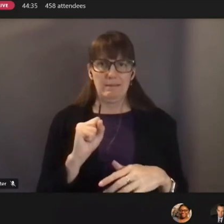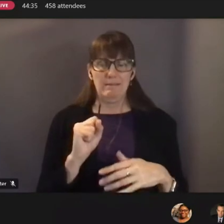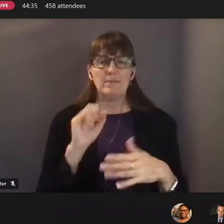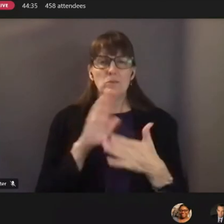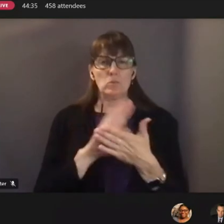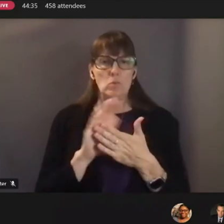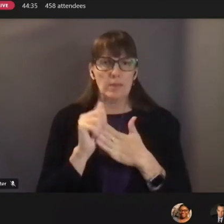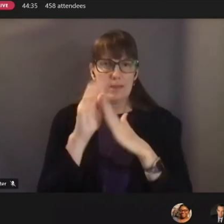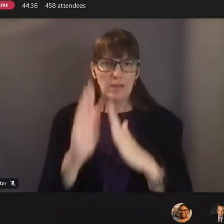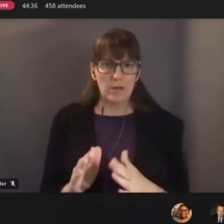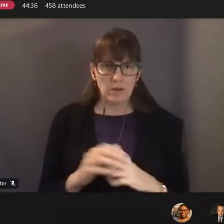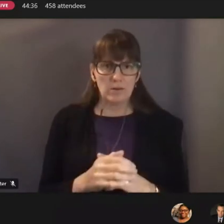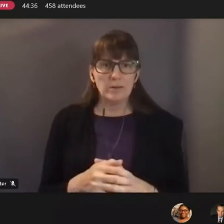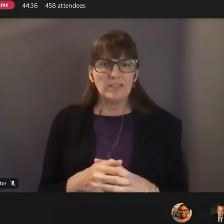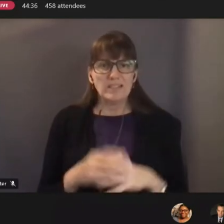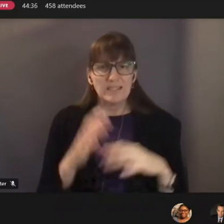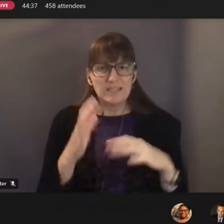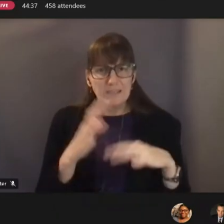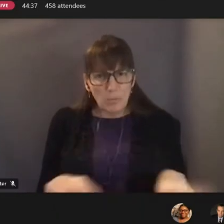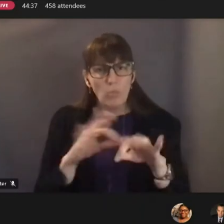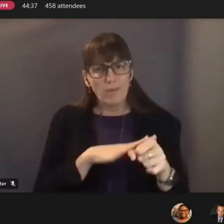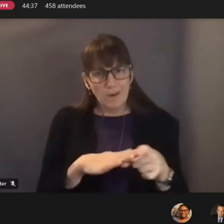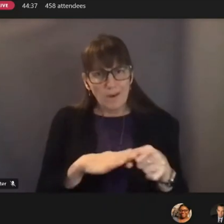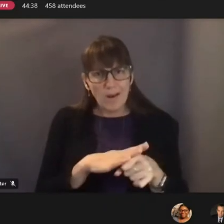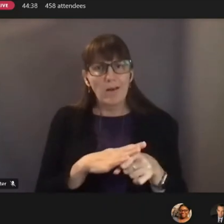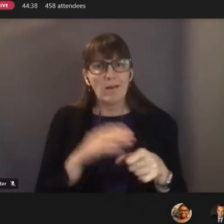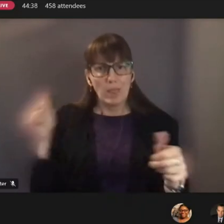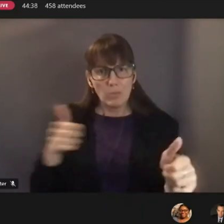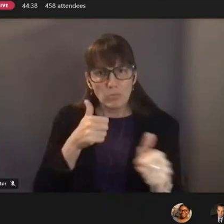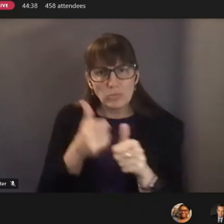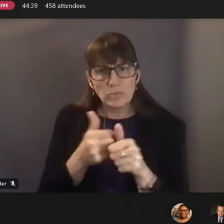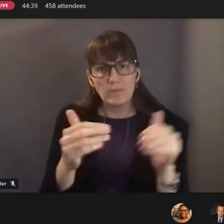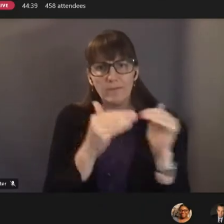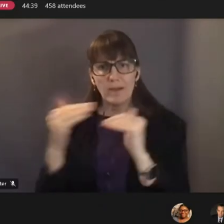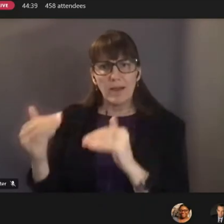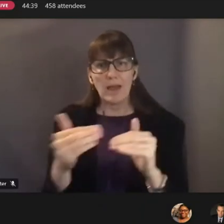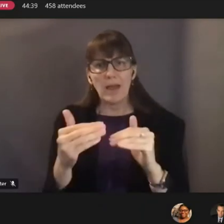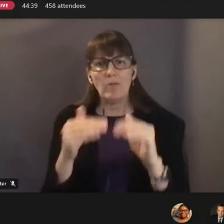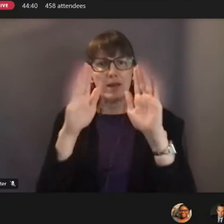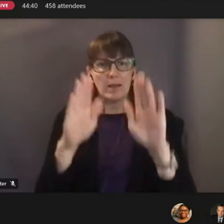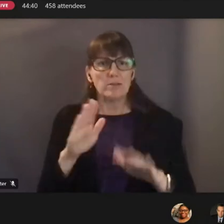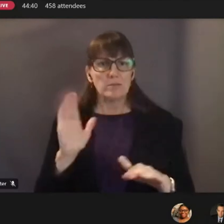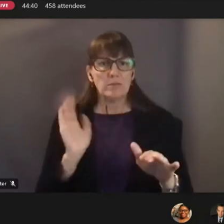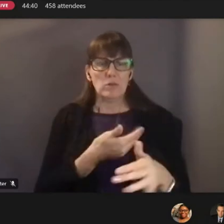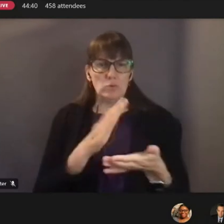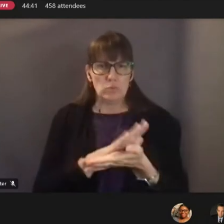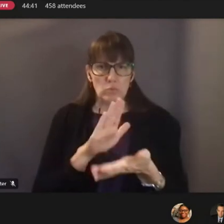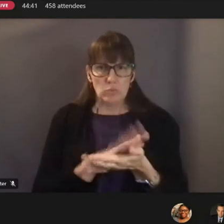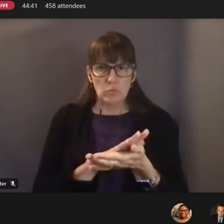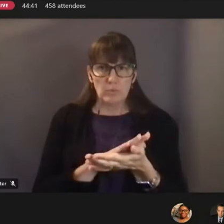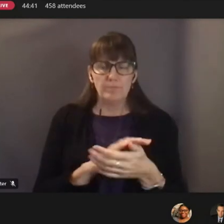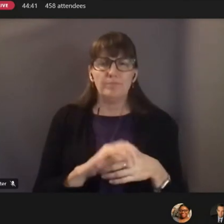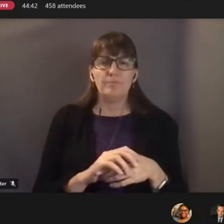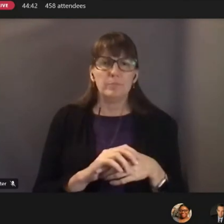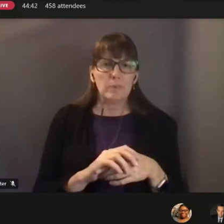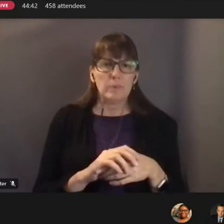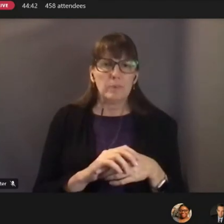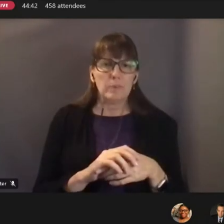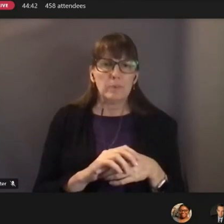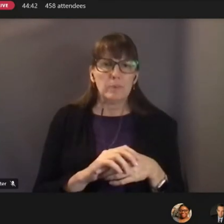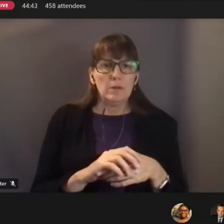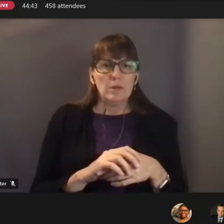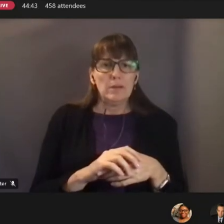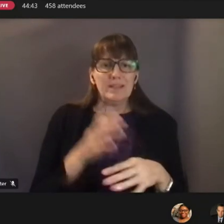instruction is that it ensures transparency in all elements of teaching and learning process, curriculum, instruction, assessment, and